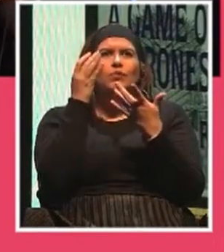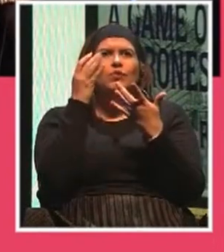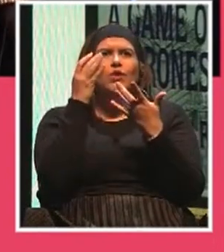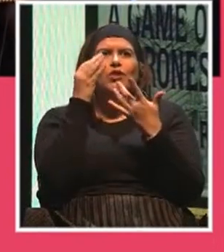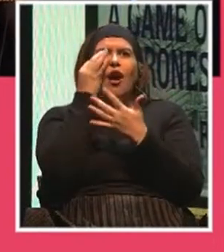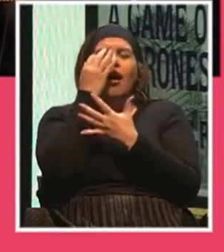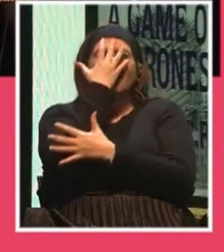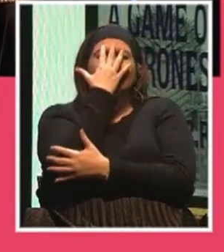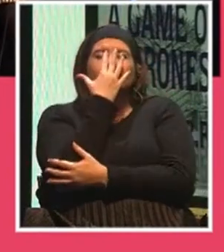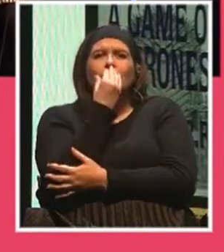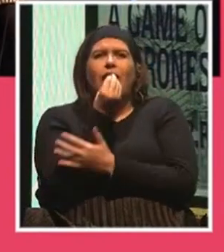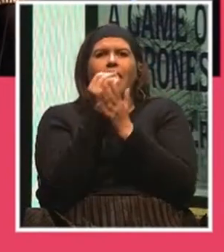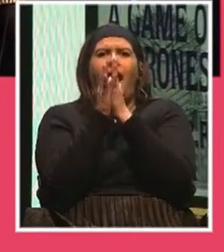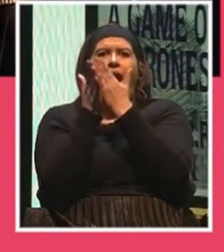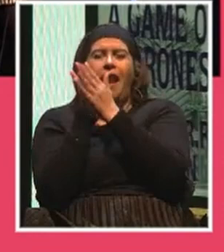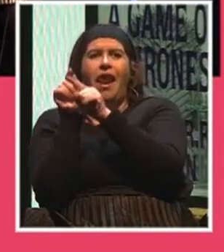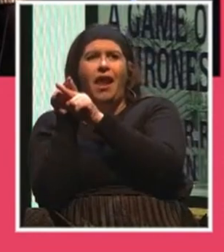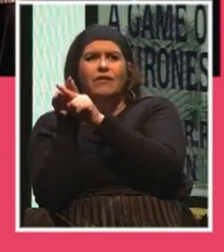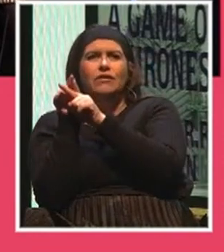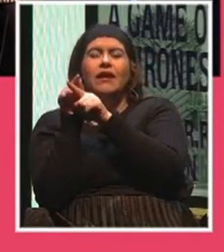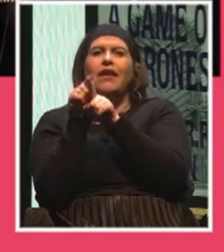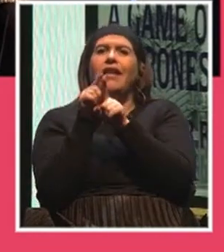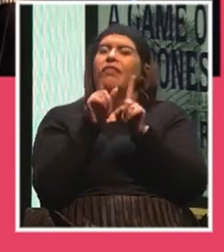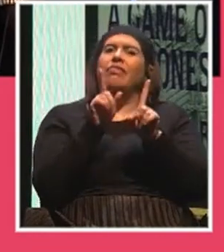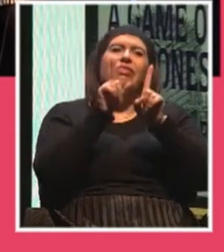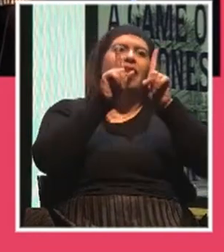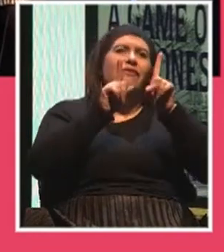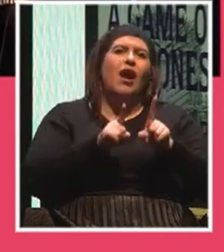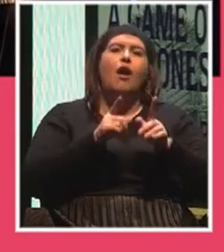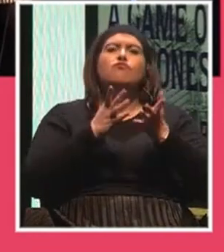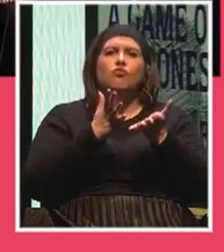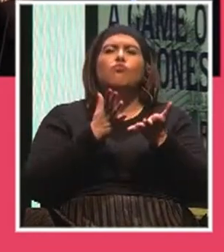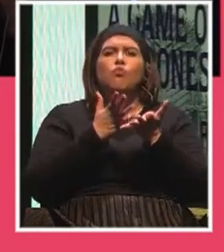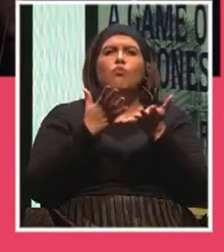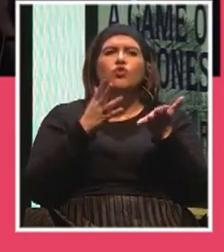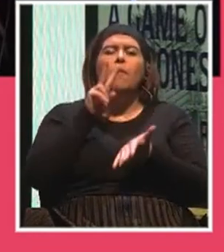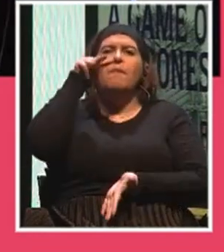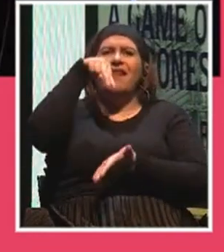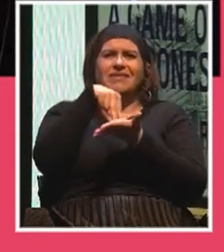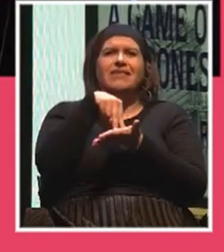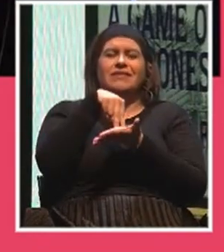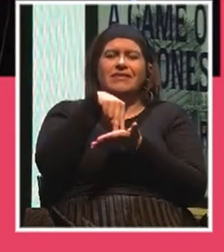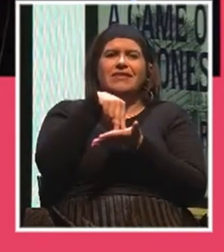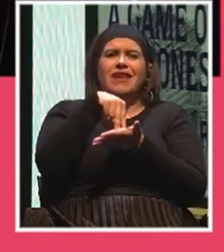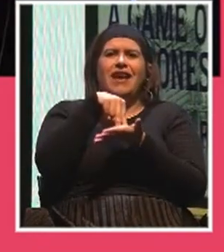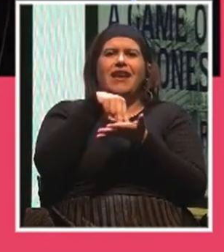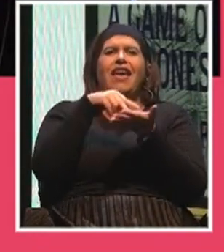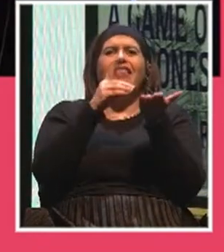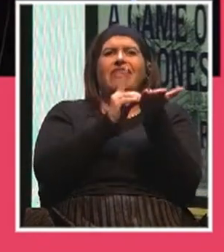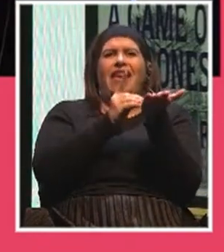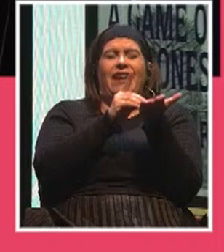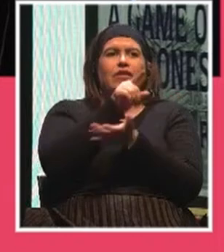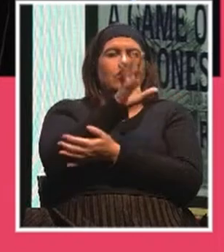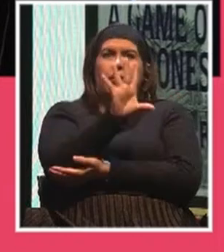And they had a huge amount of digital presence, which I became immediately aware of. They had tons of